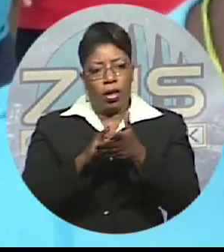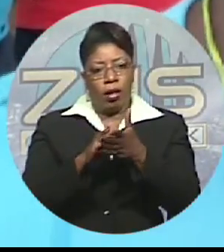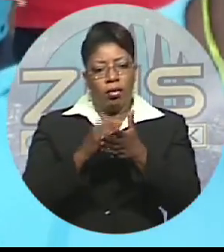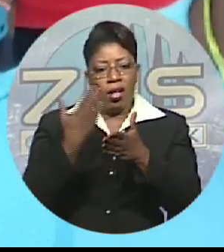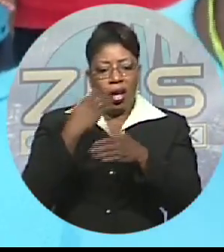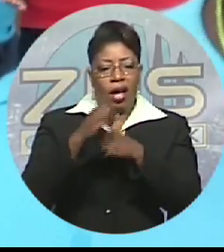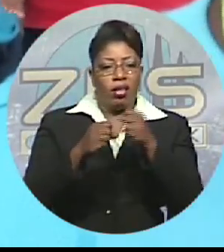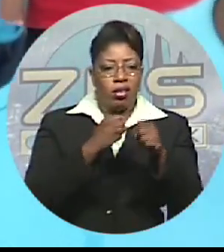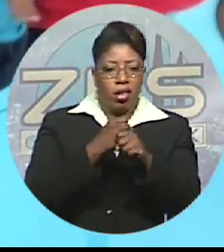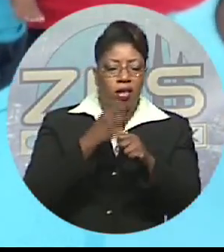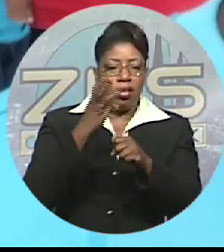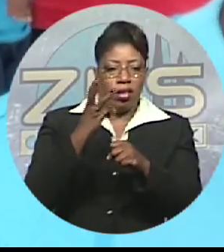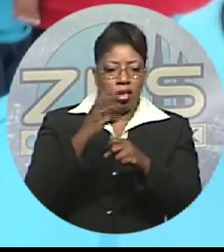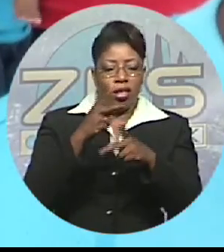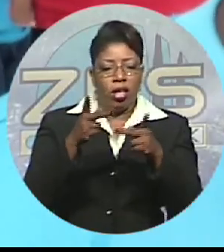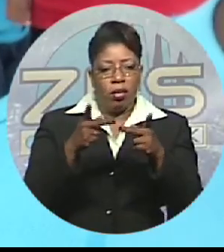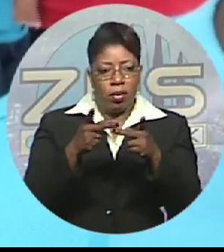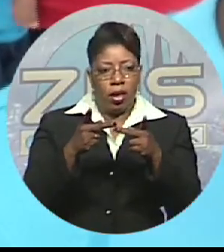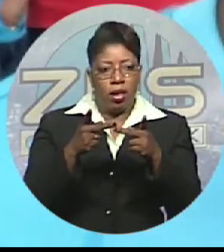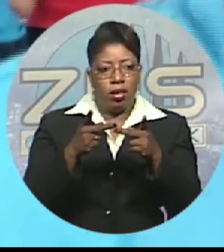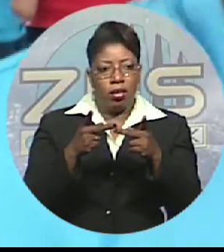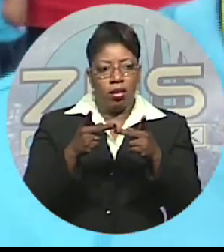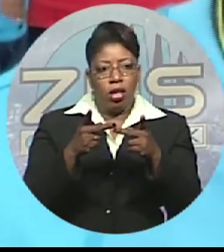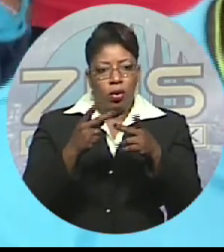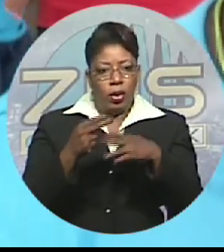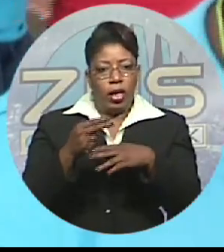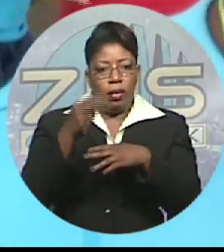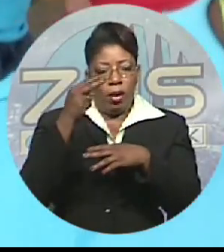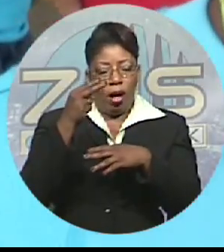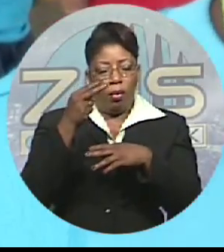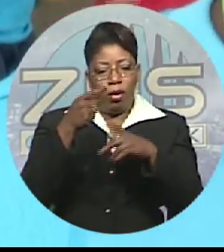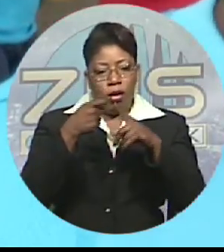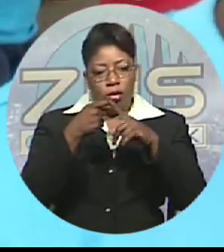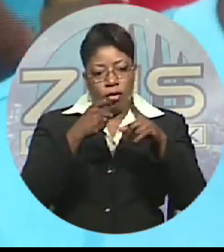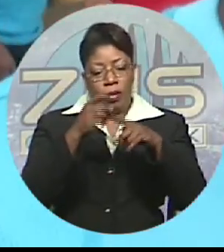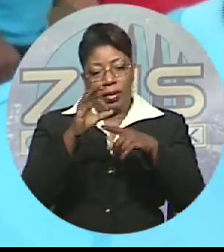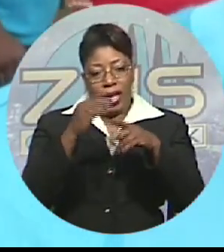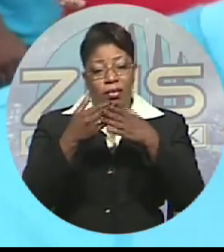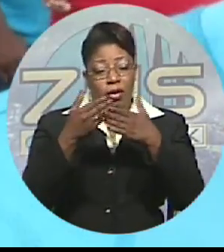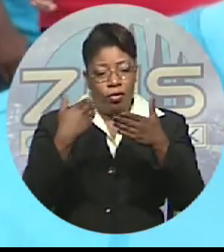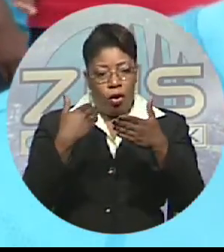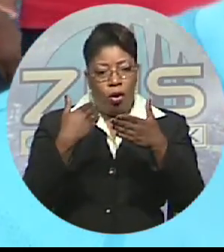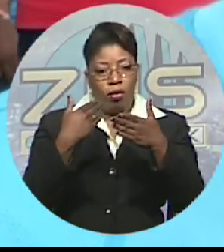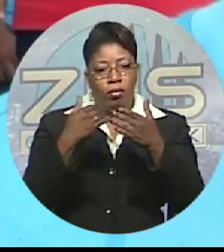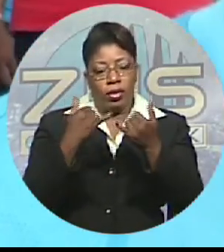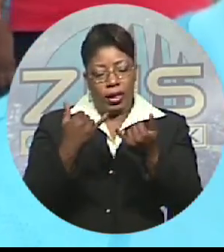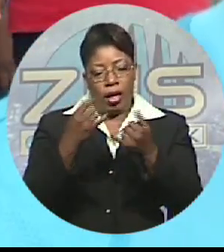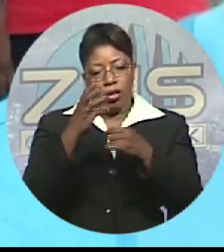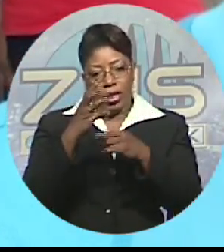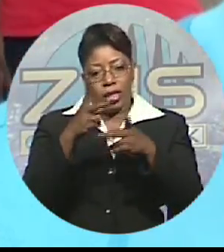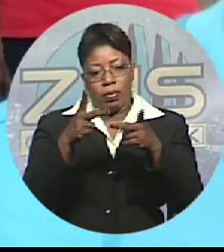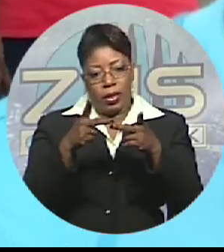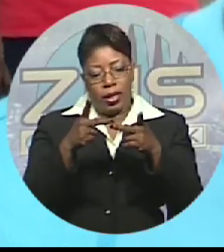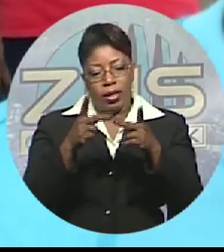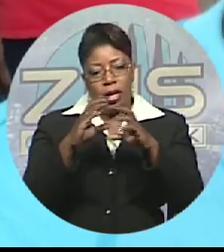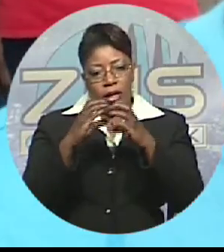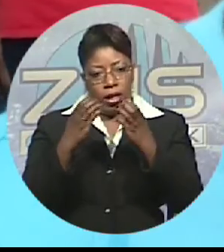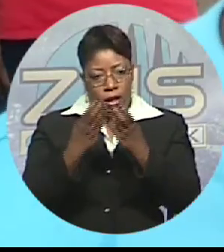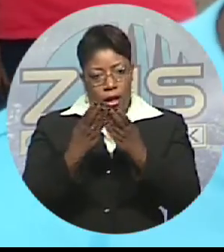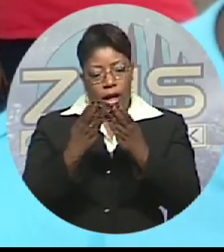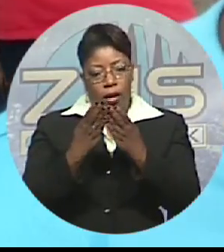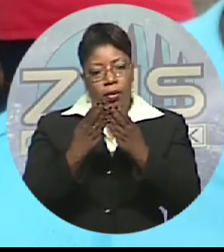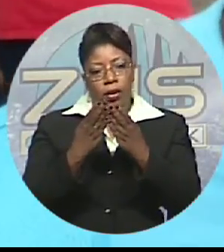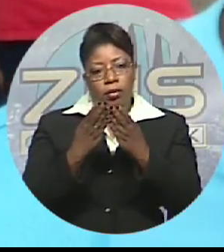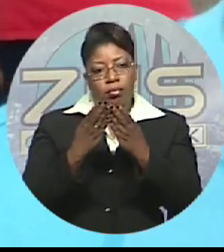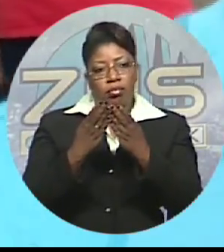year overall. We come up from being ninth, so you know the club is growing. The athletes